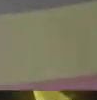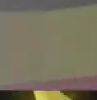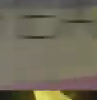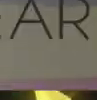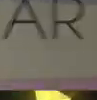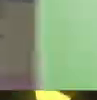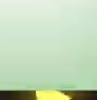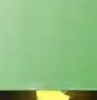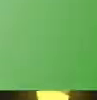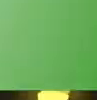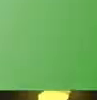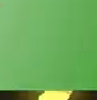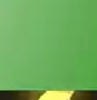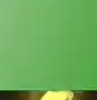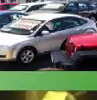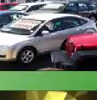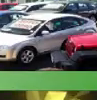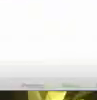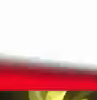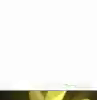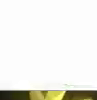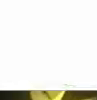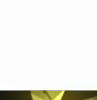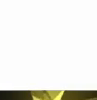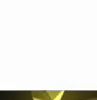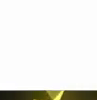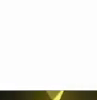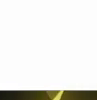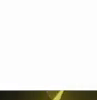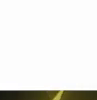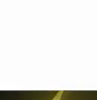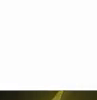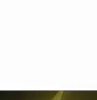Brought to you by Stack Online has made it possible. Log on to